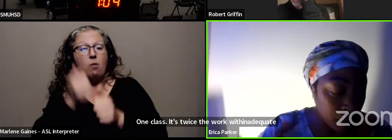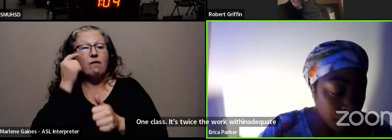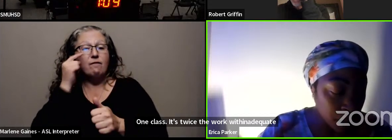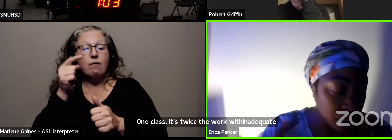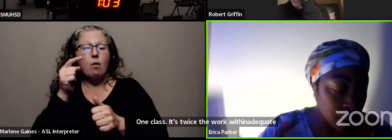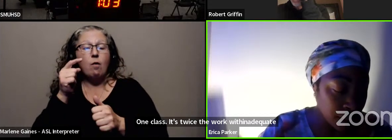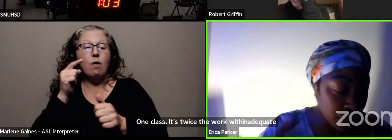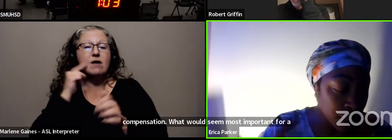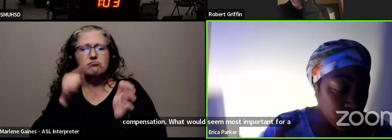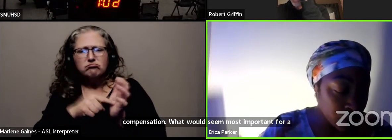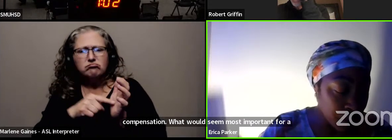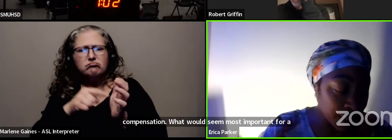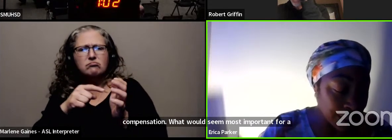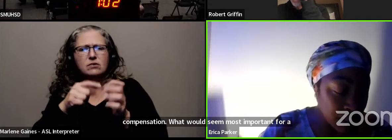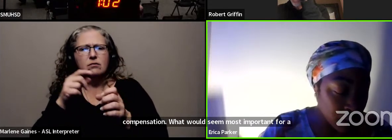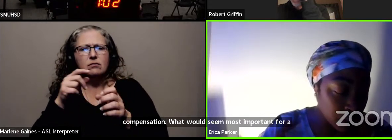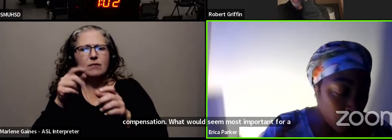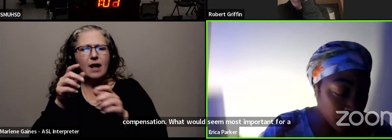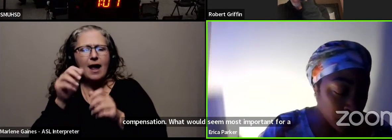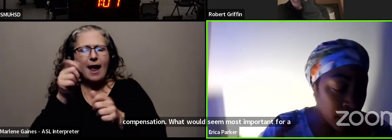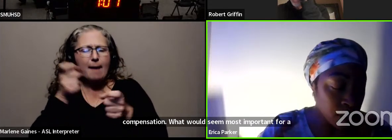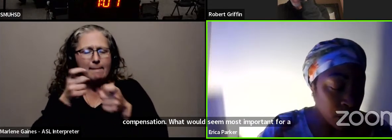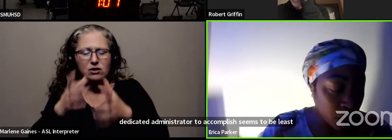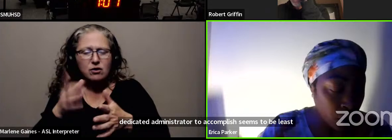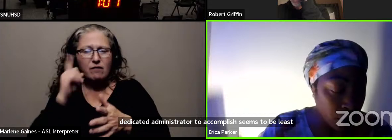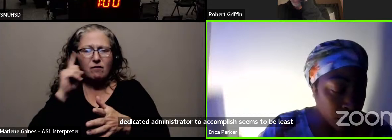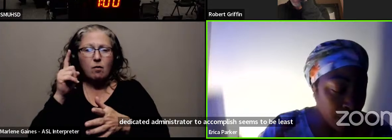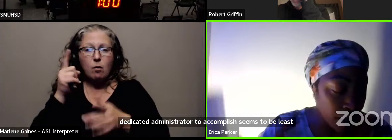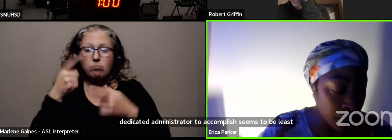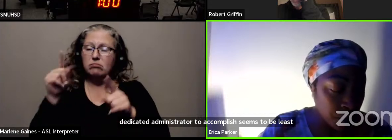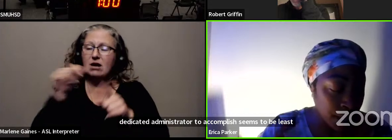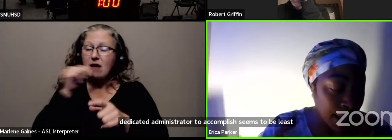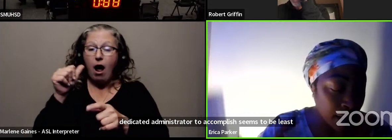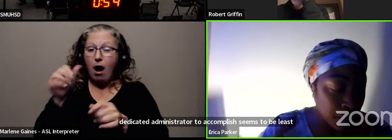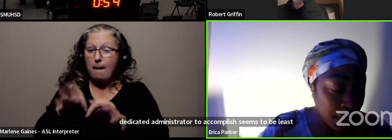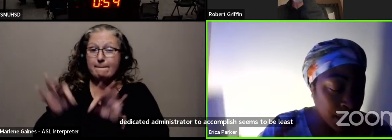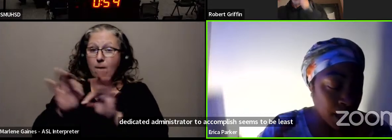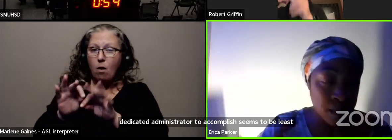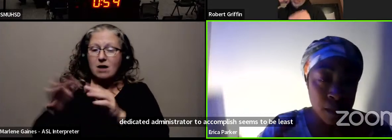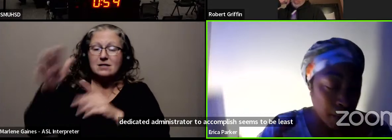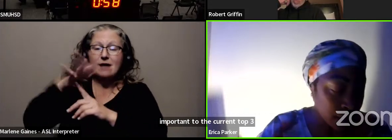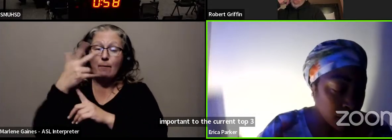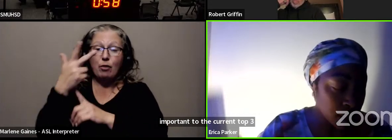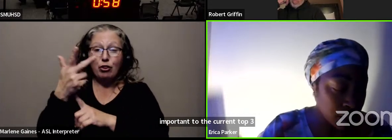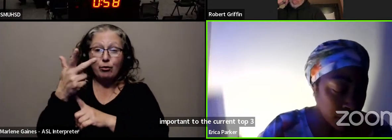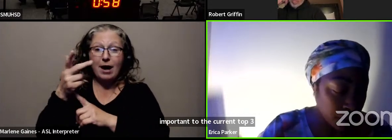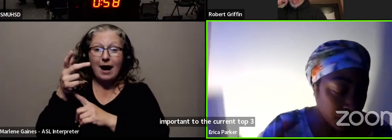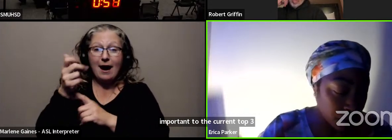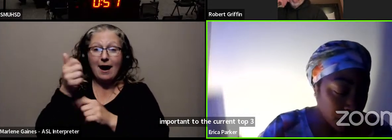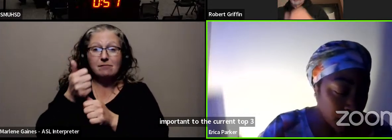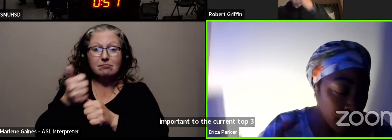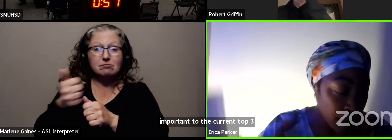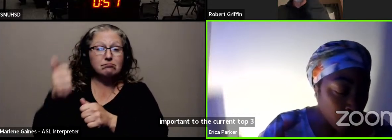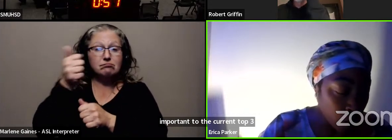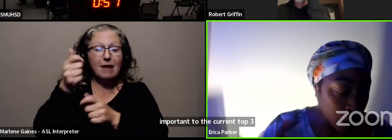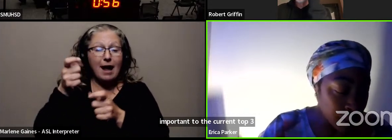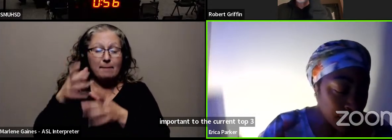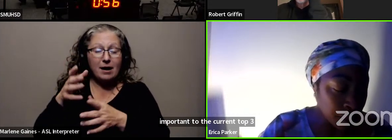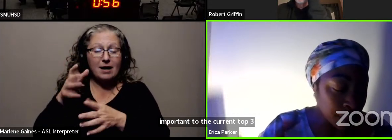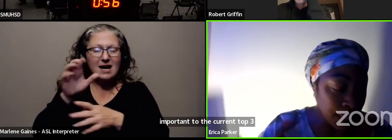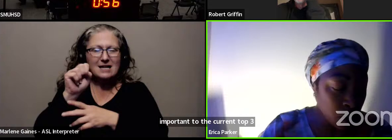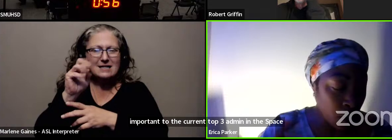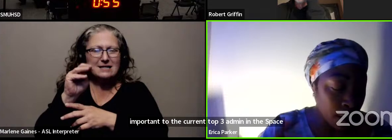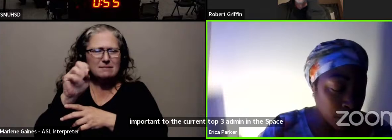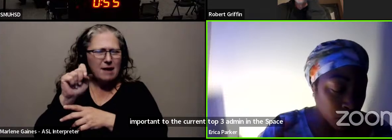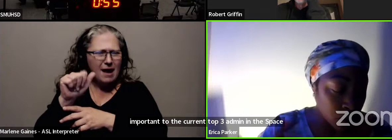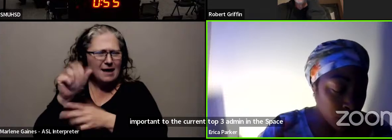to accomplish seems to be least important to the current top 3 admin in the SMUHSD Center. And what would